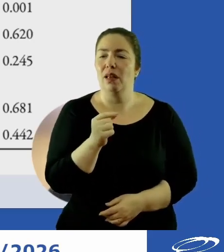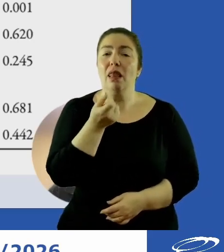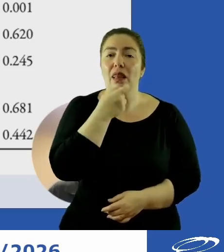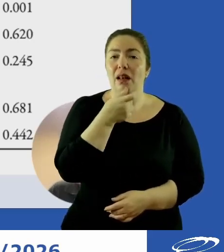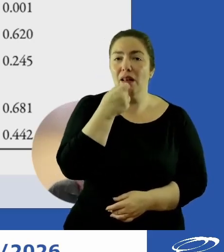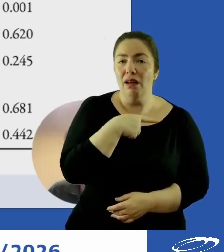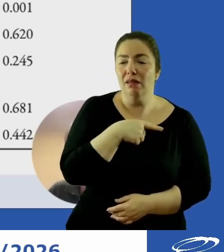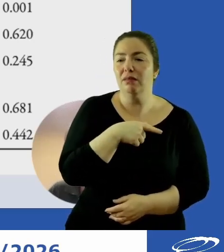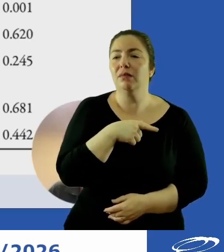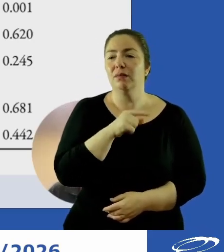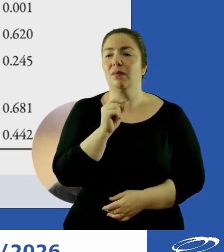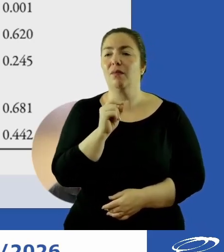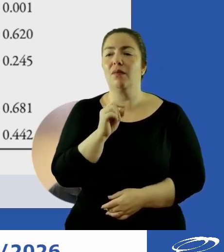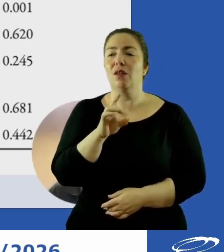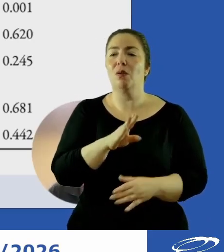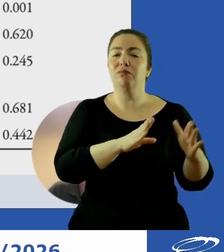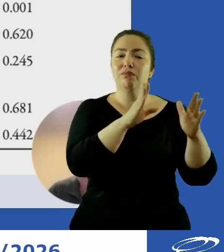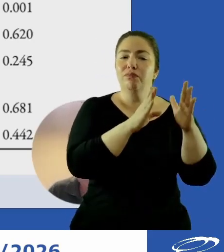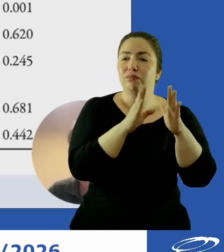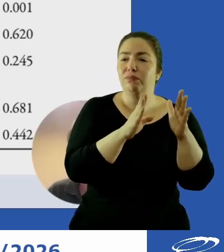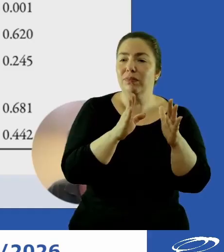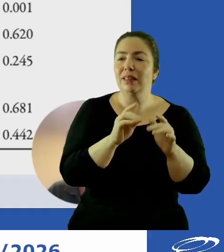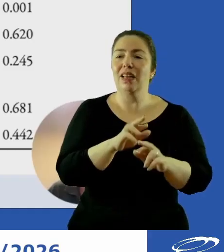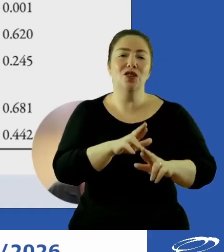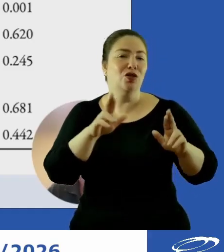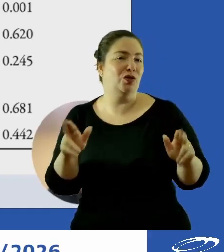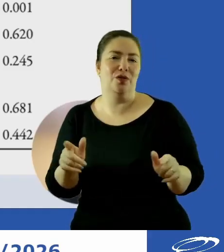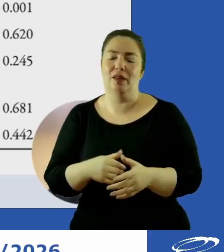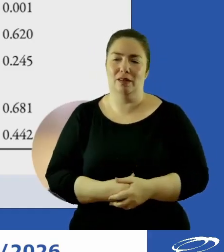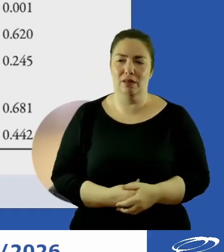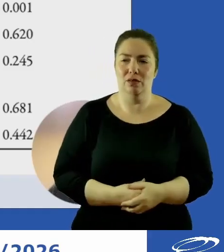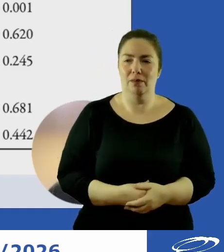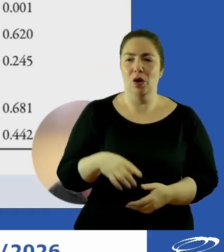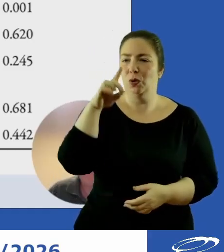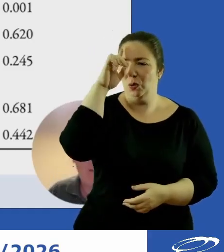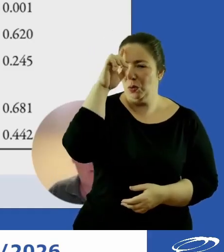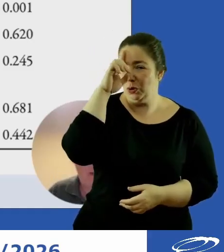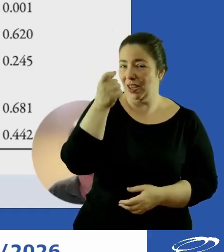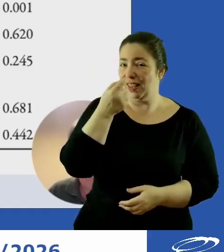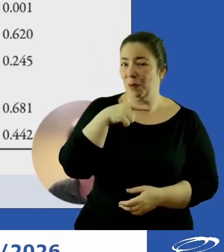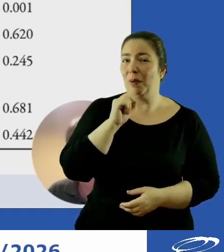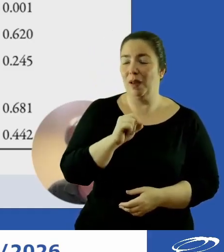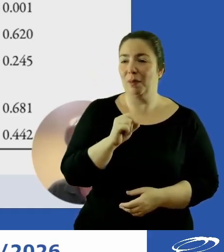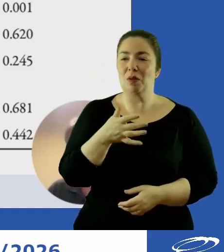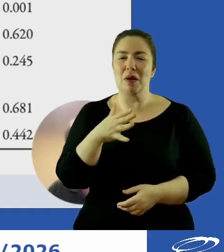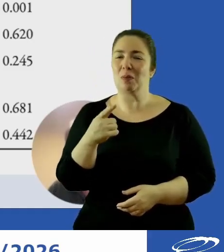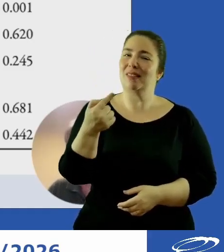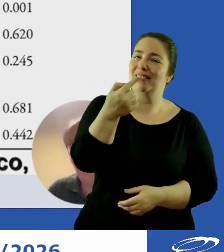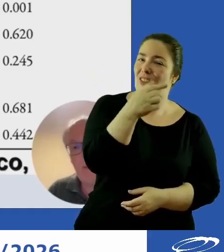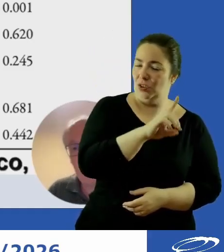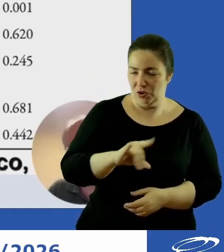daptomycin, the patients received 6 milligrams per kilo daily during a median of 27 days. So all